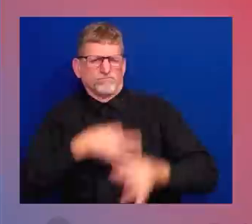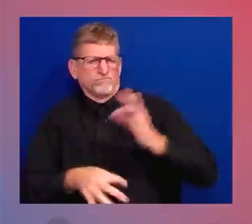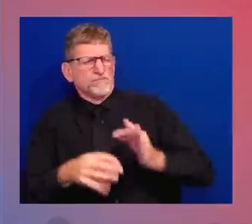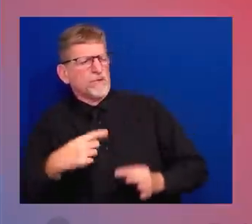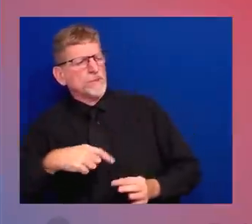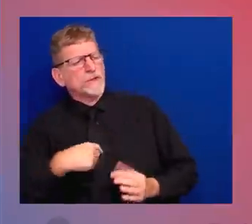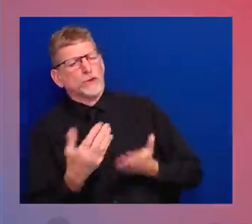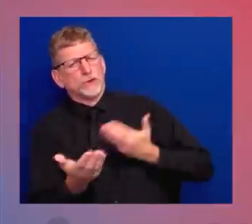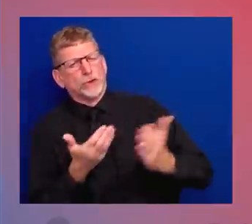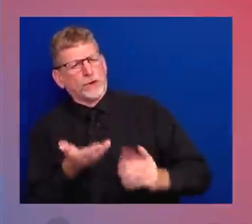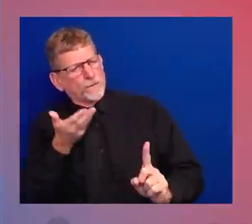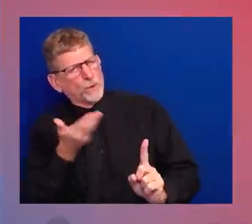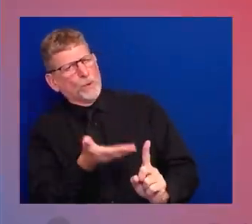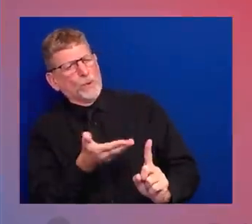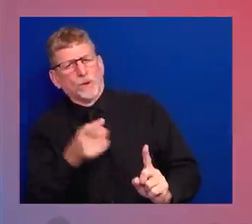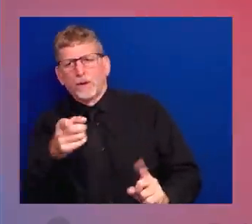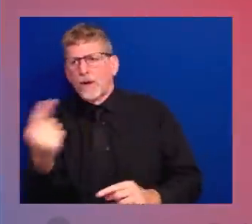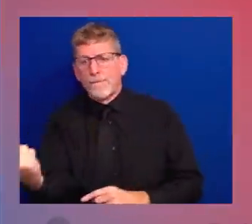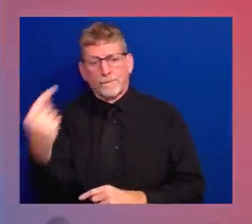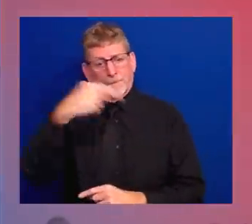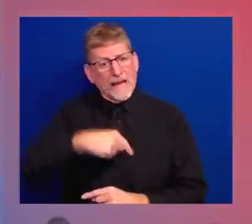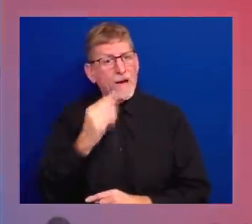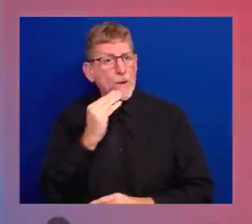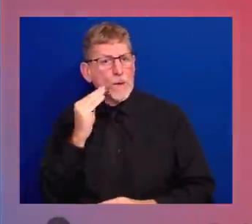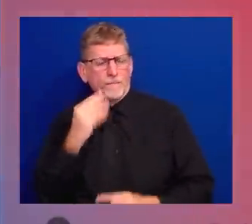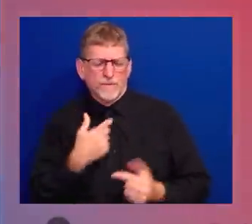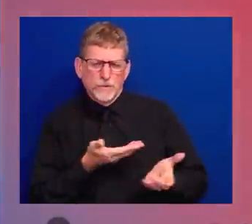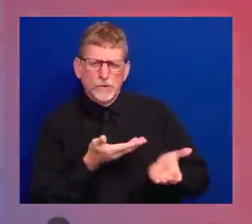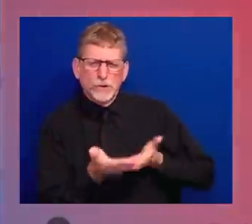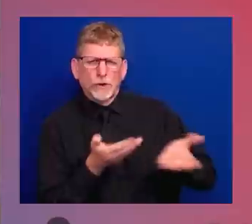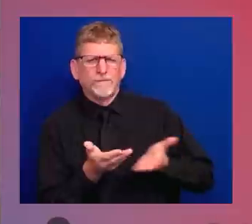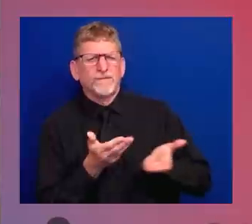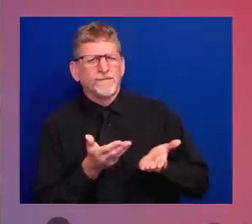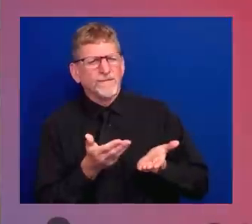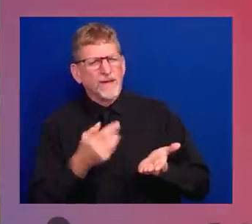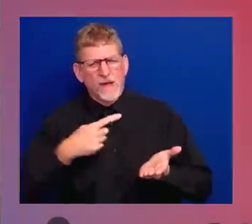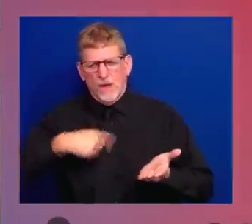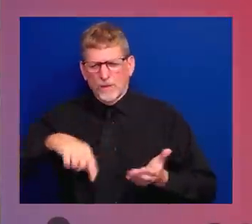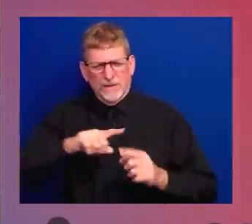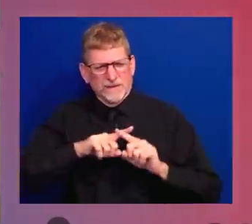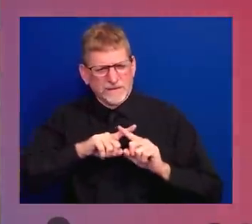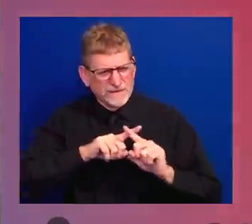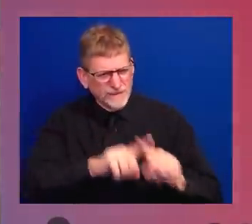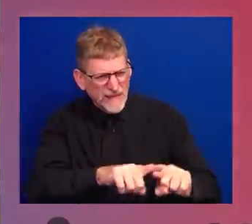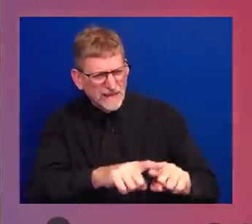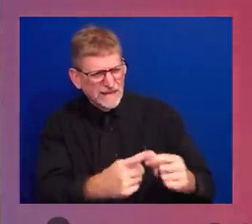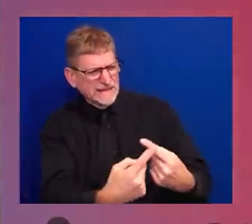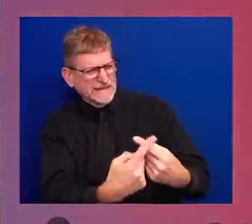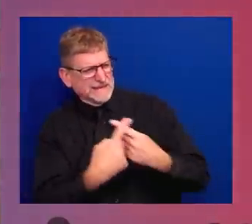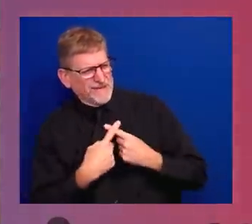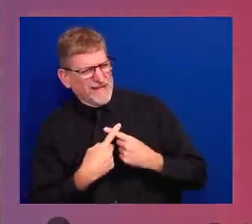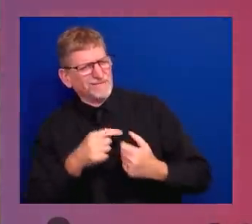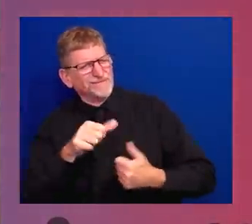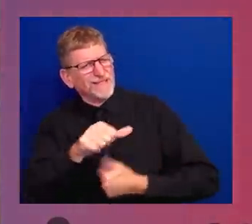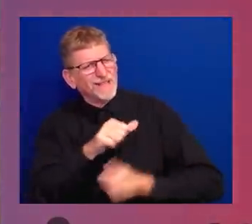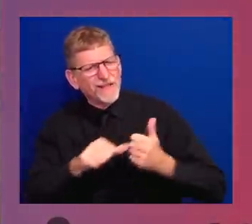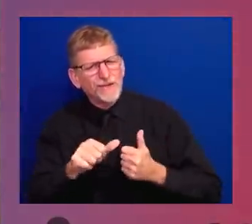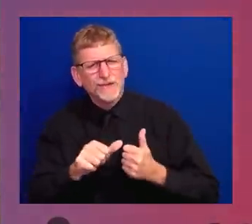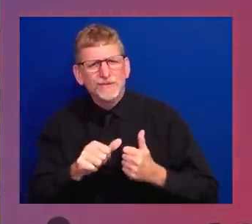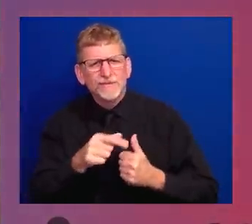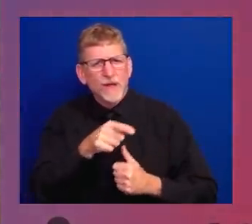and on us. There's no place where keeping that promise is more critical than toxic